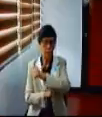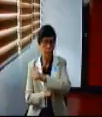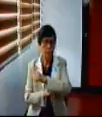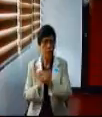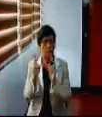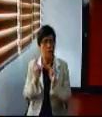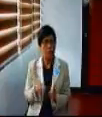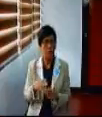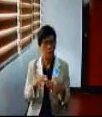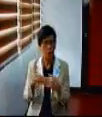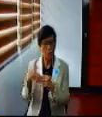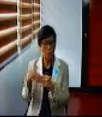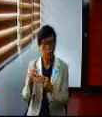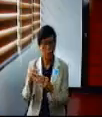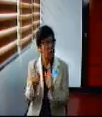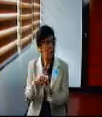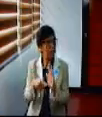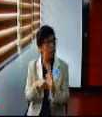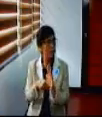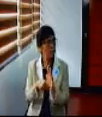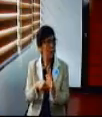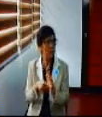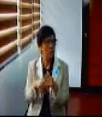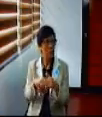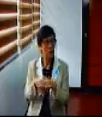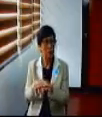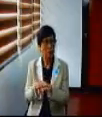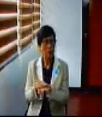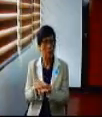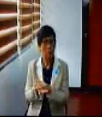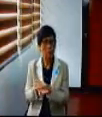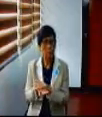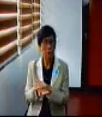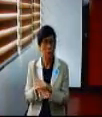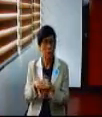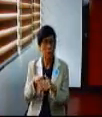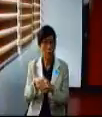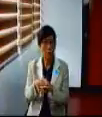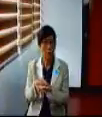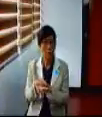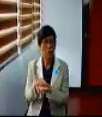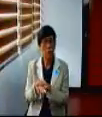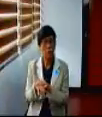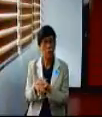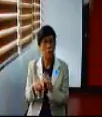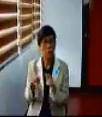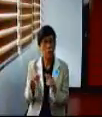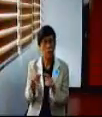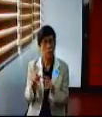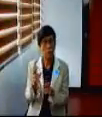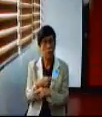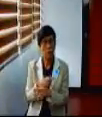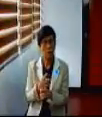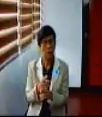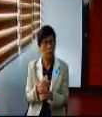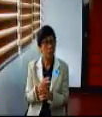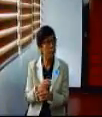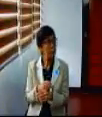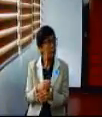guiding principles, access to remedy. This is the third, but still